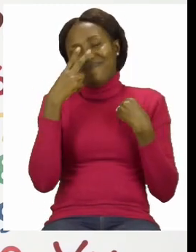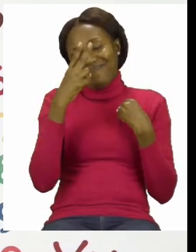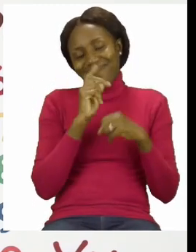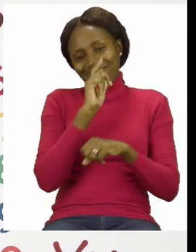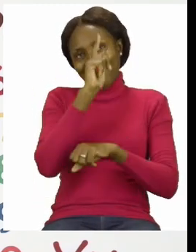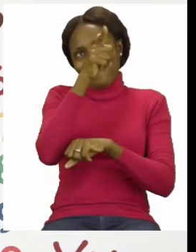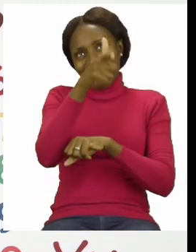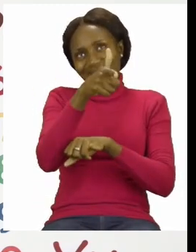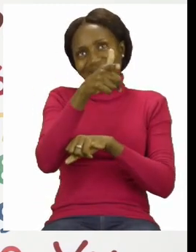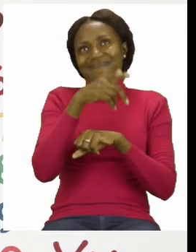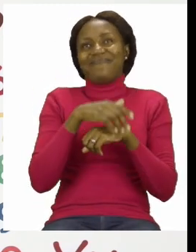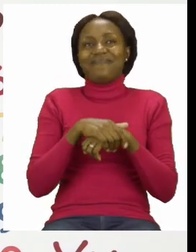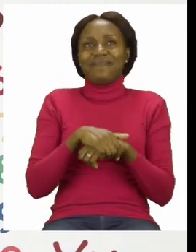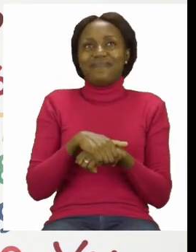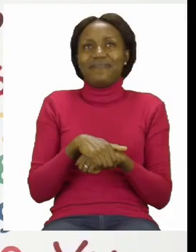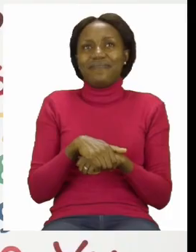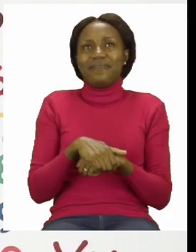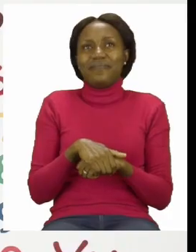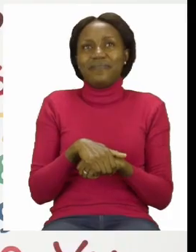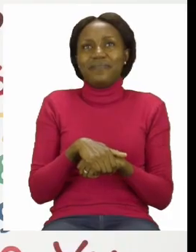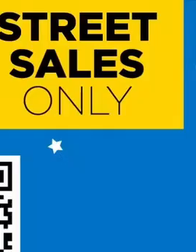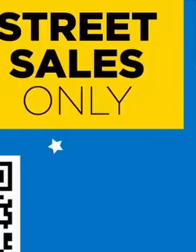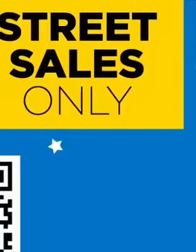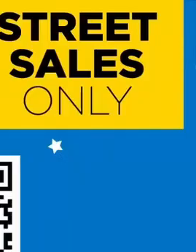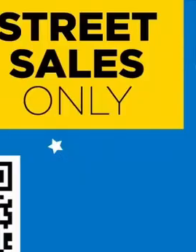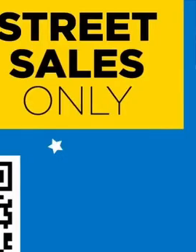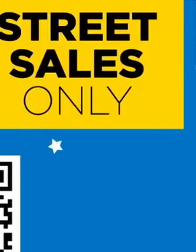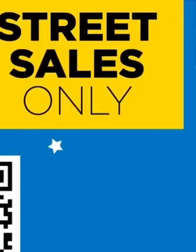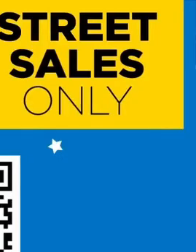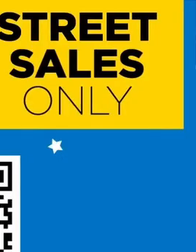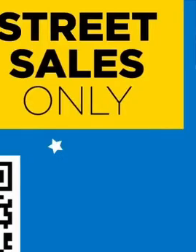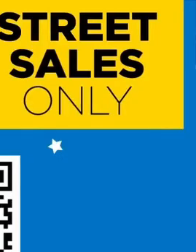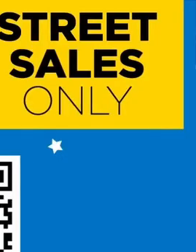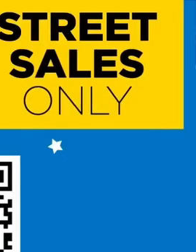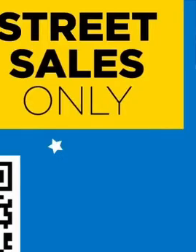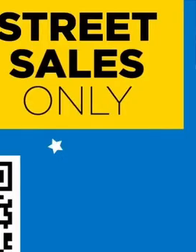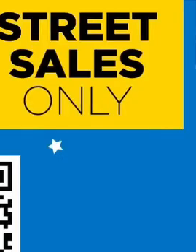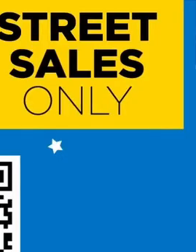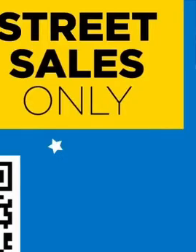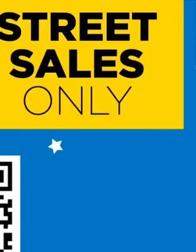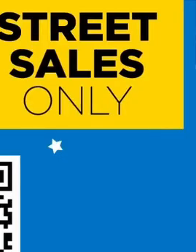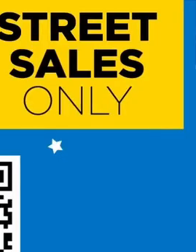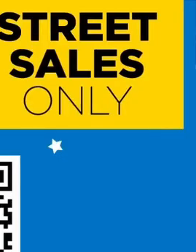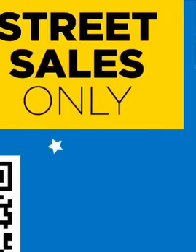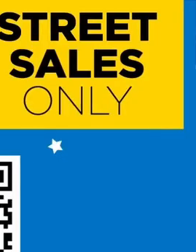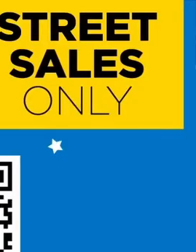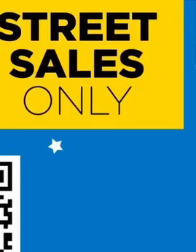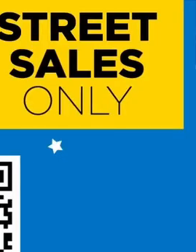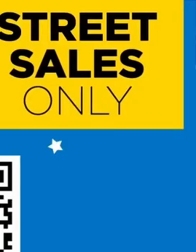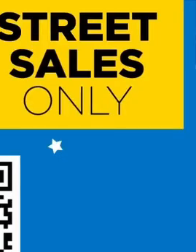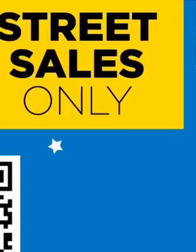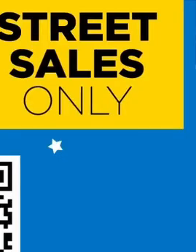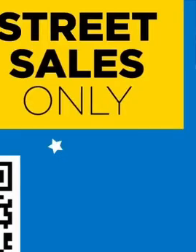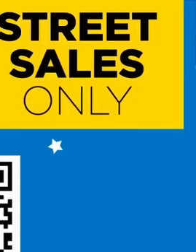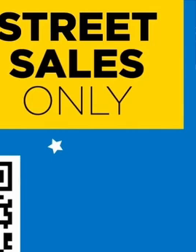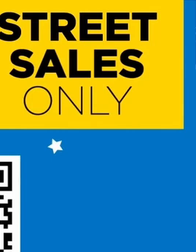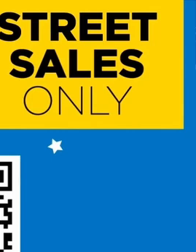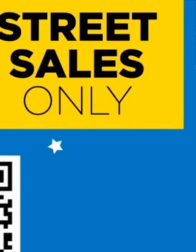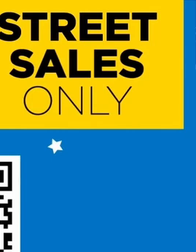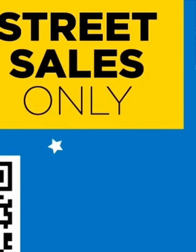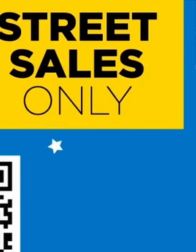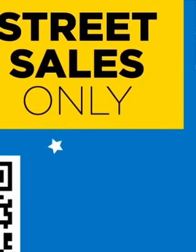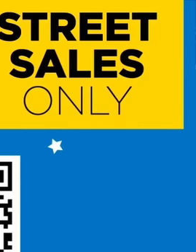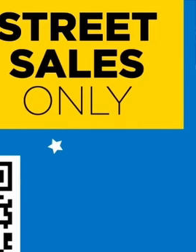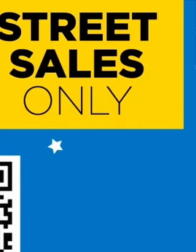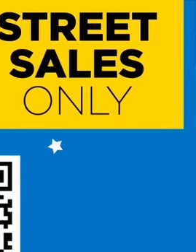you after the advert break. Follow us on MyZone Facebook Active Kids to watch your daily lesson and other